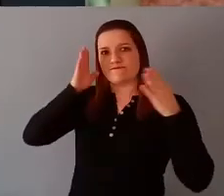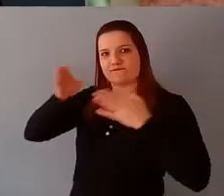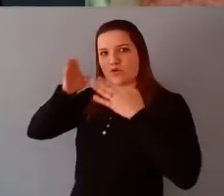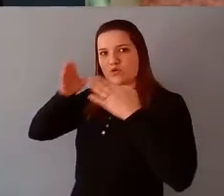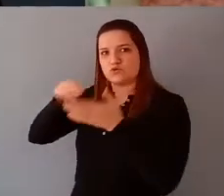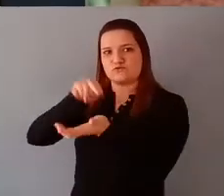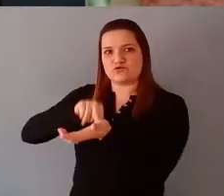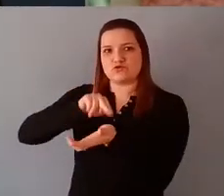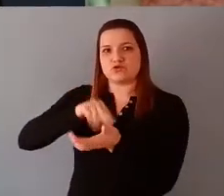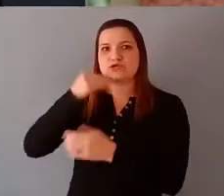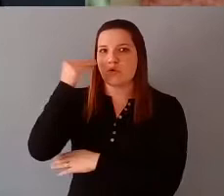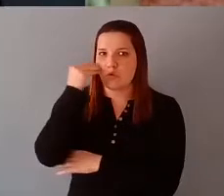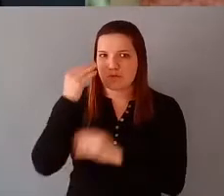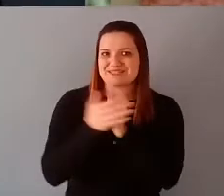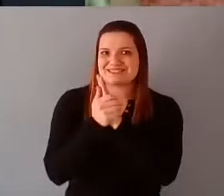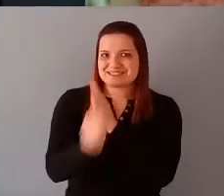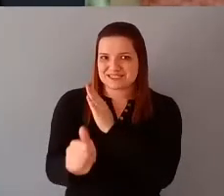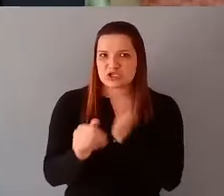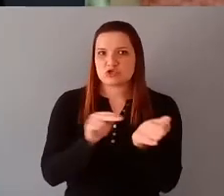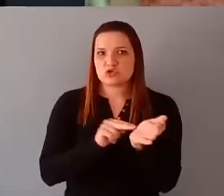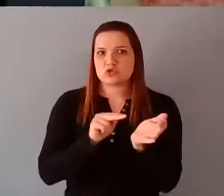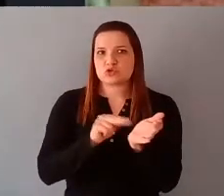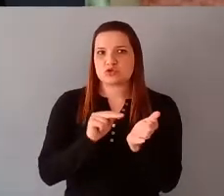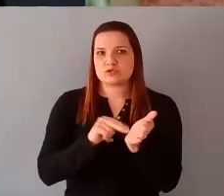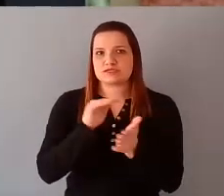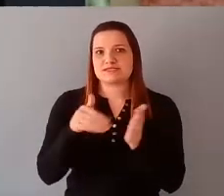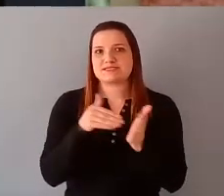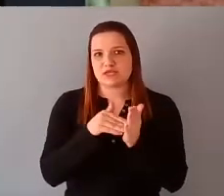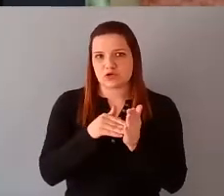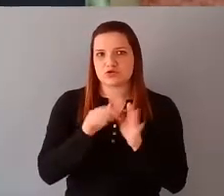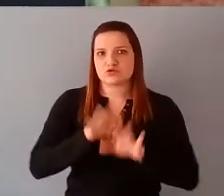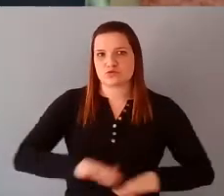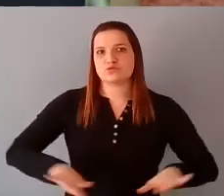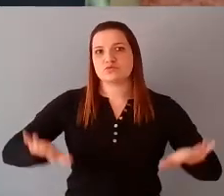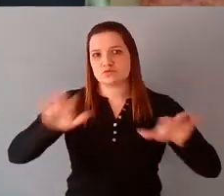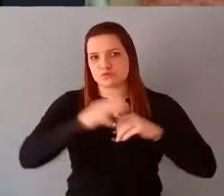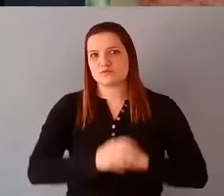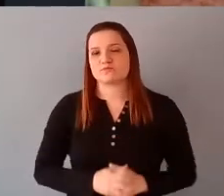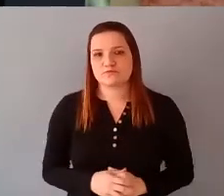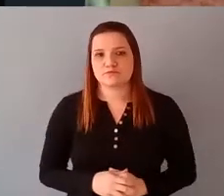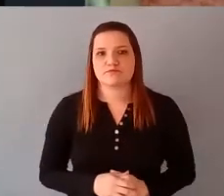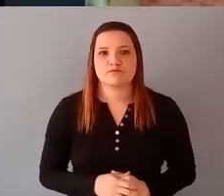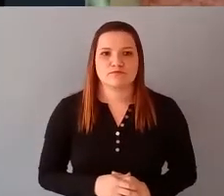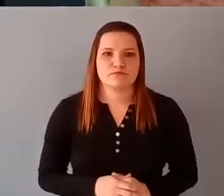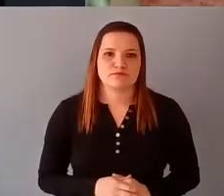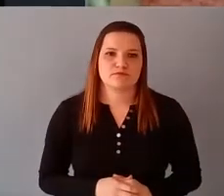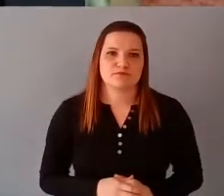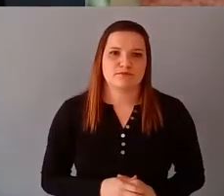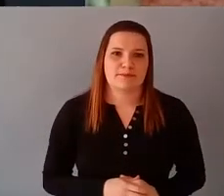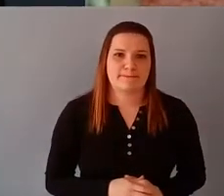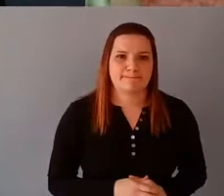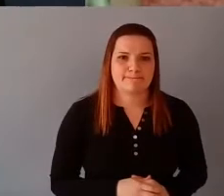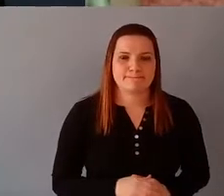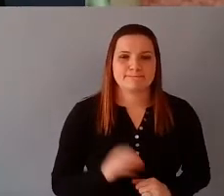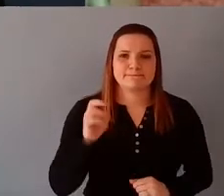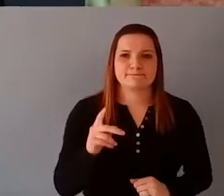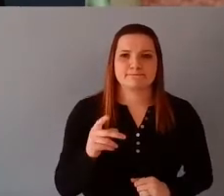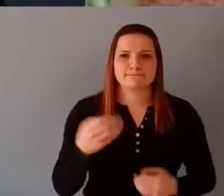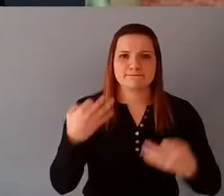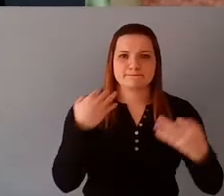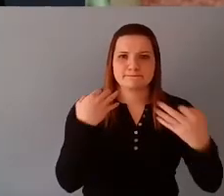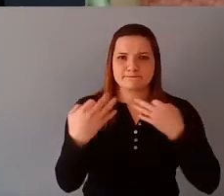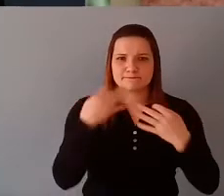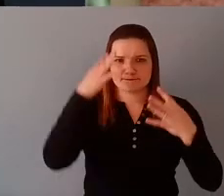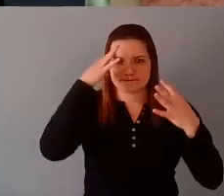nursing homes and skilled nursing facilities across the country. Okay. So can you explain the